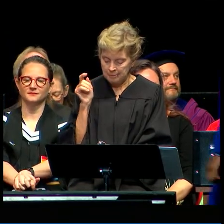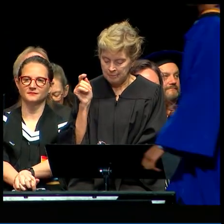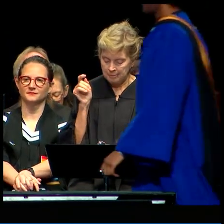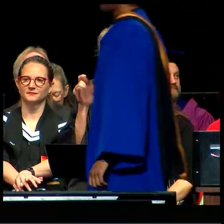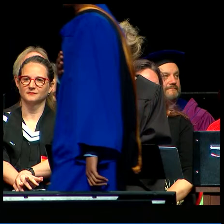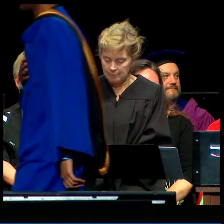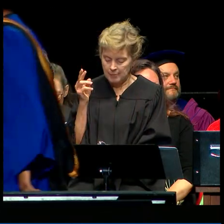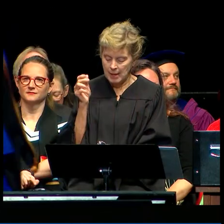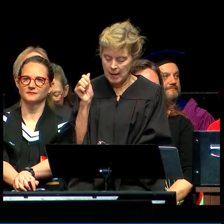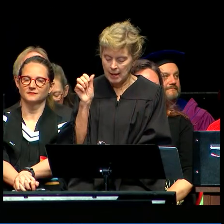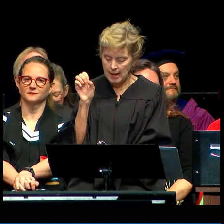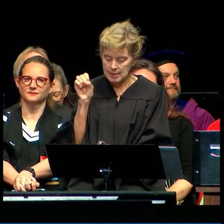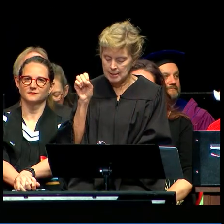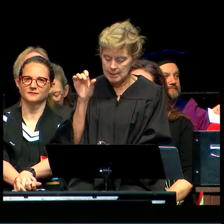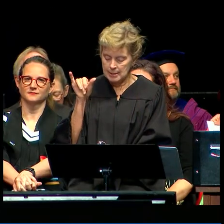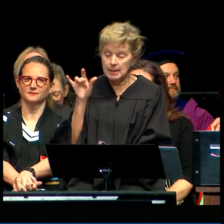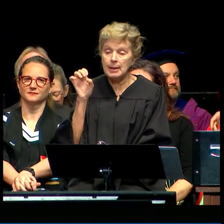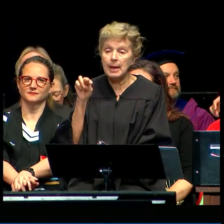Hasyan Patel.